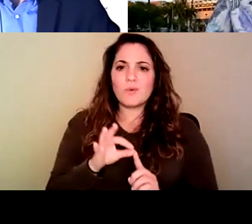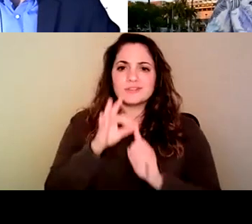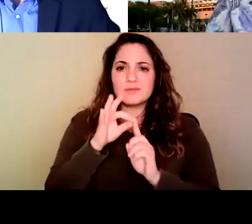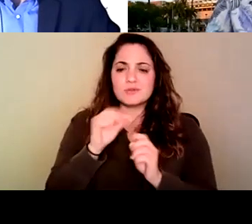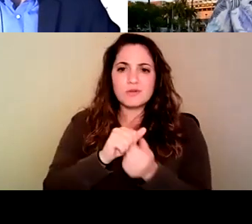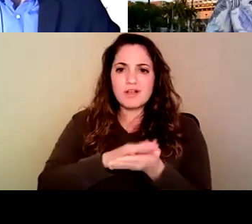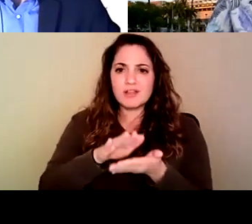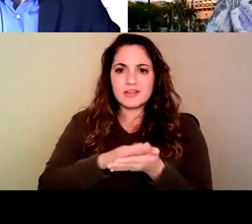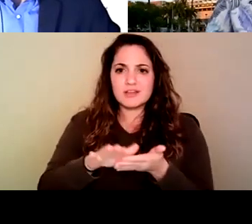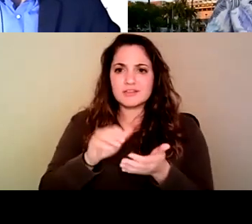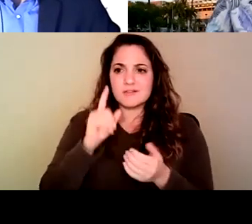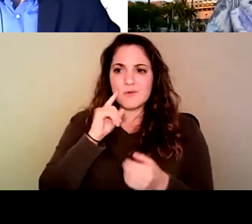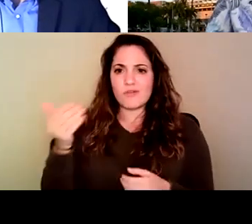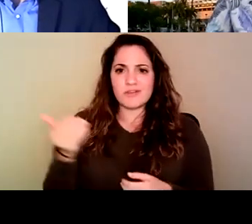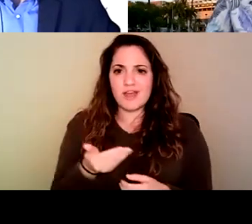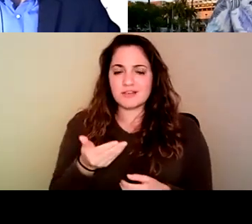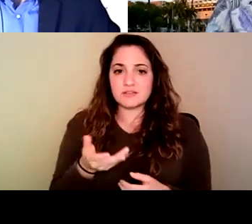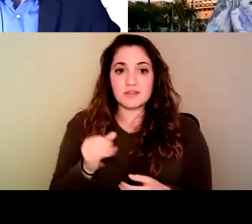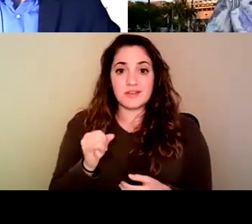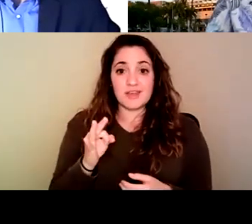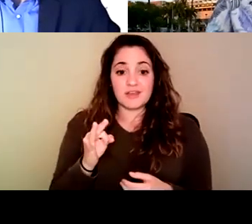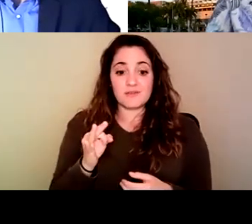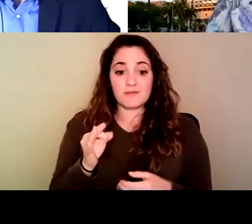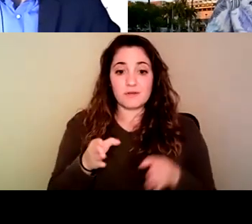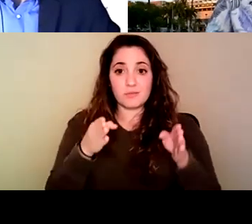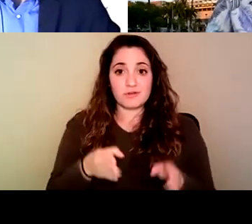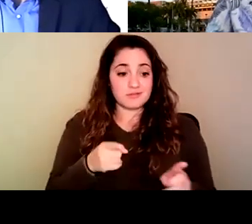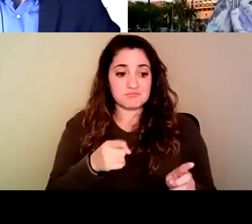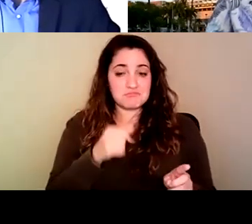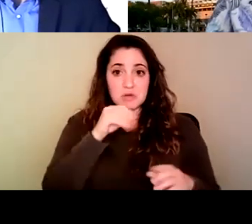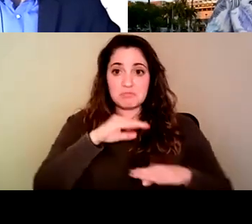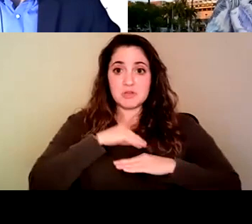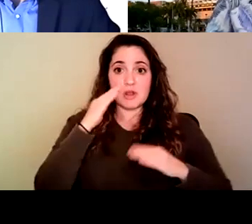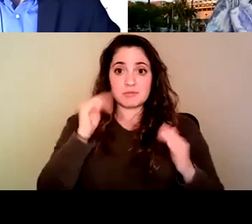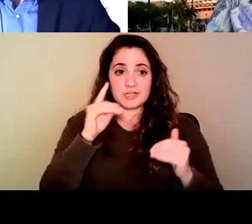in the guest's mind. If something does not meet their expectations, we'll let you know for sure.